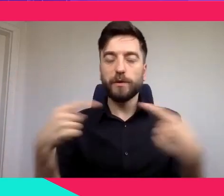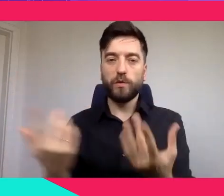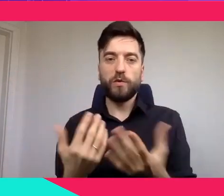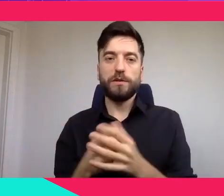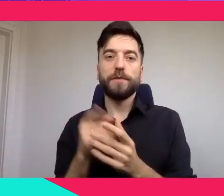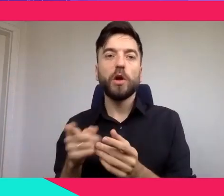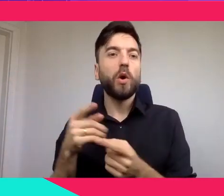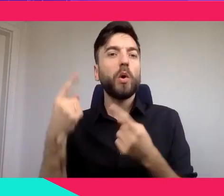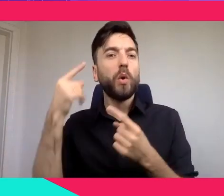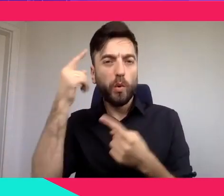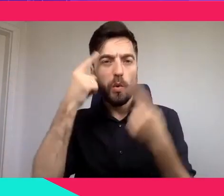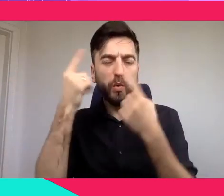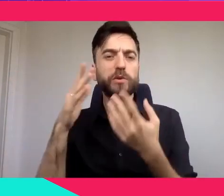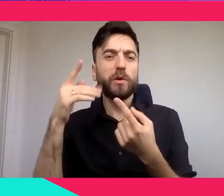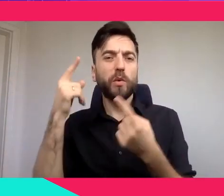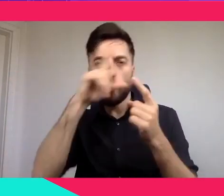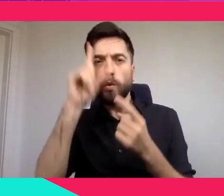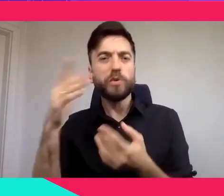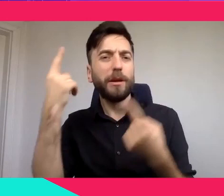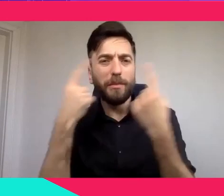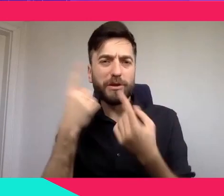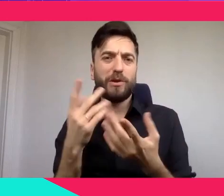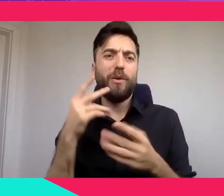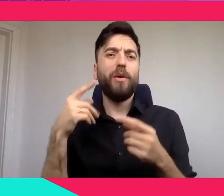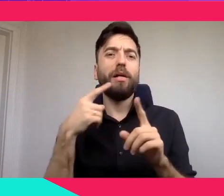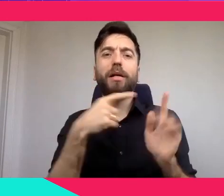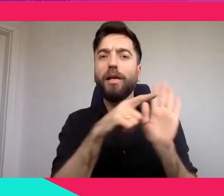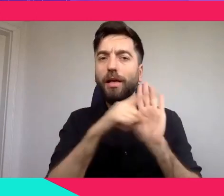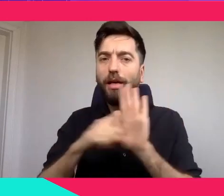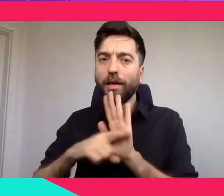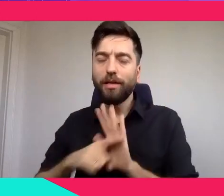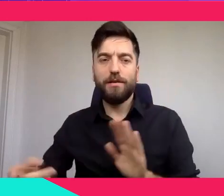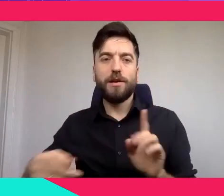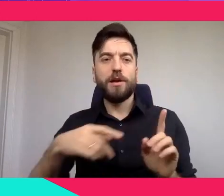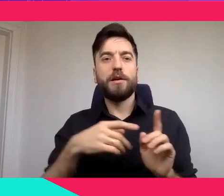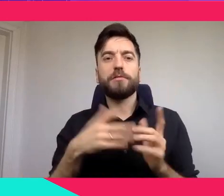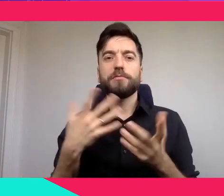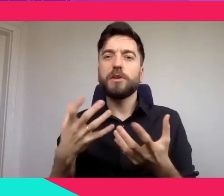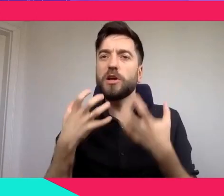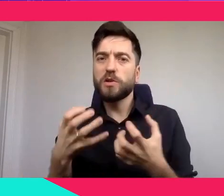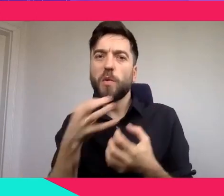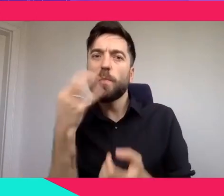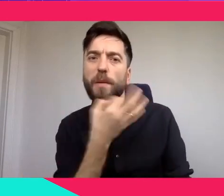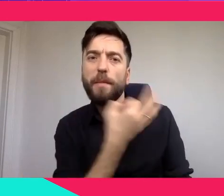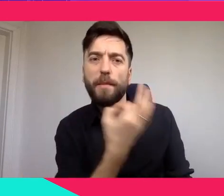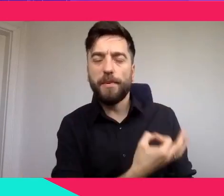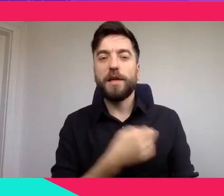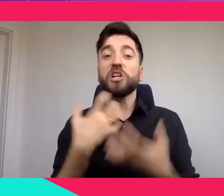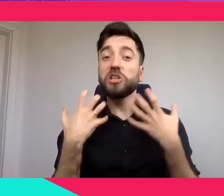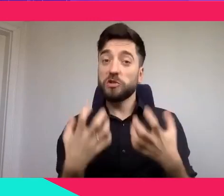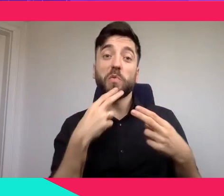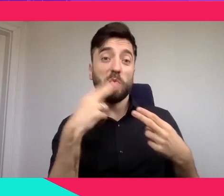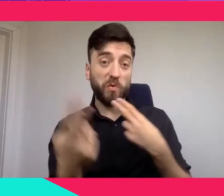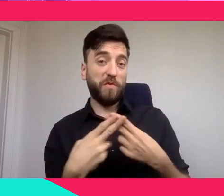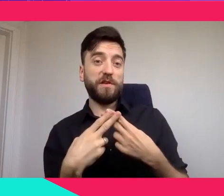demanding serious replies. And so this is a basic skill. Other than that, of course,